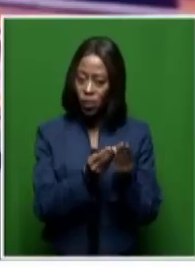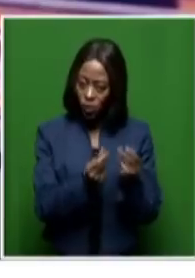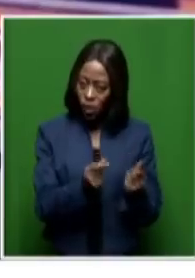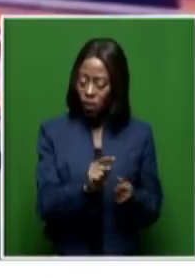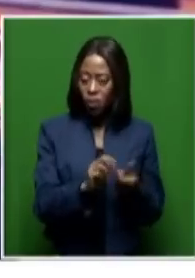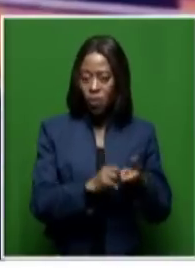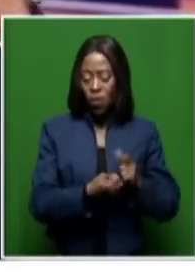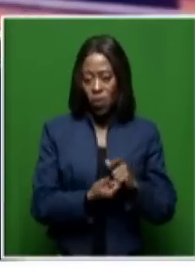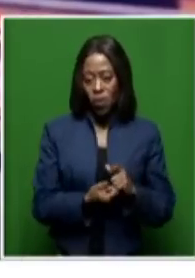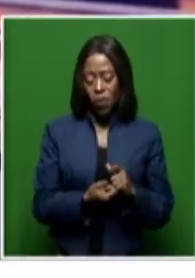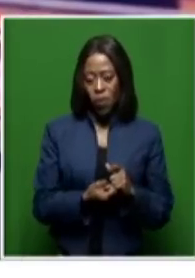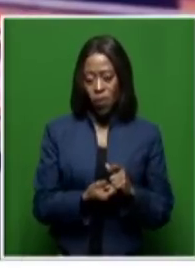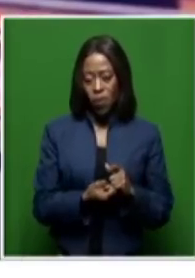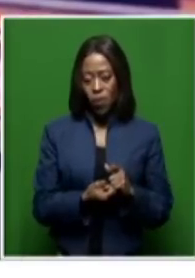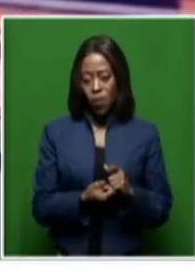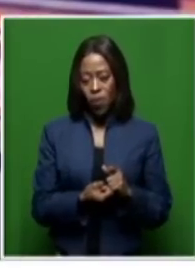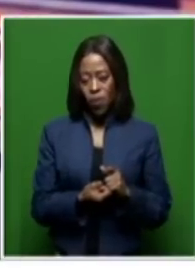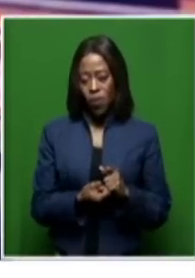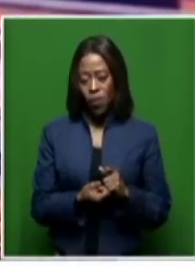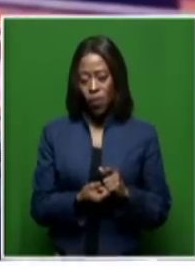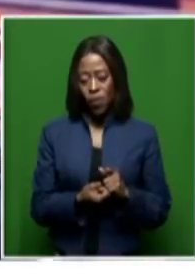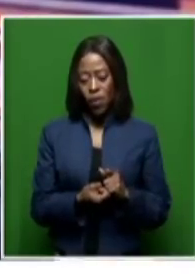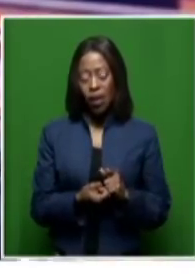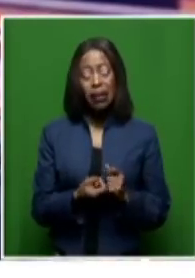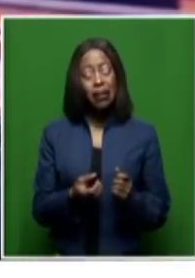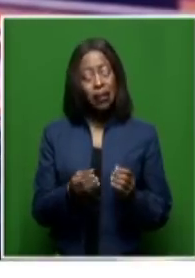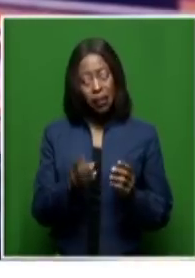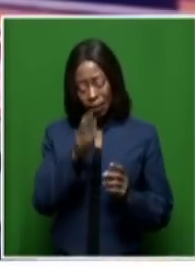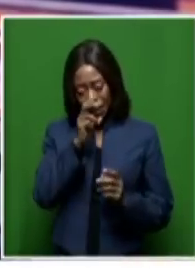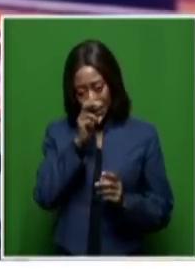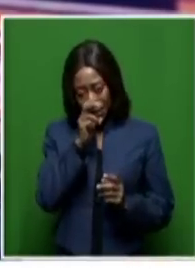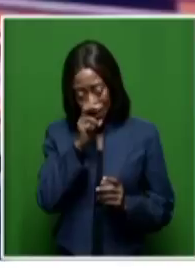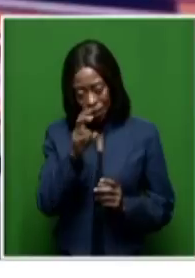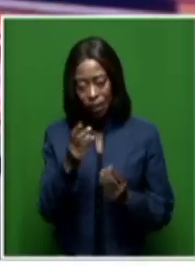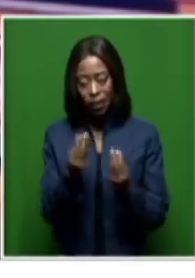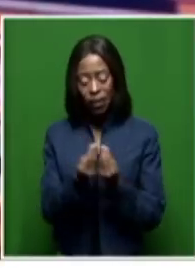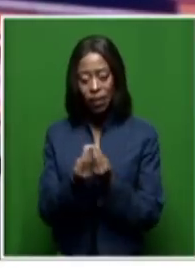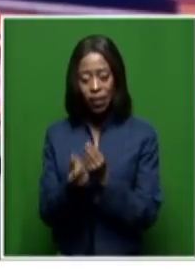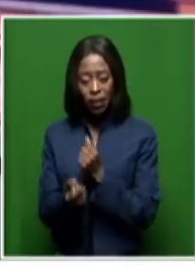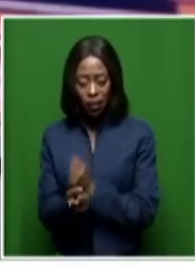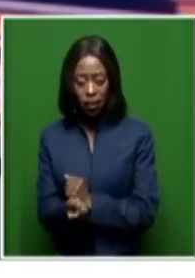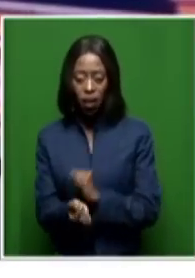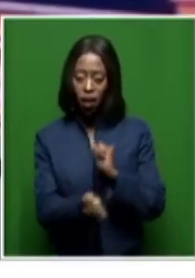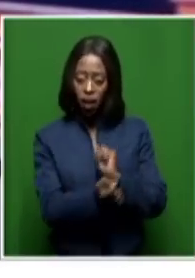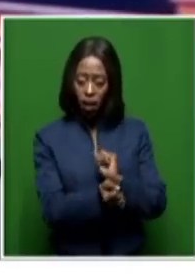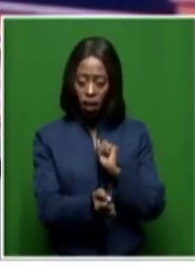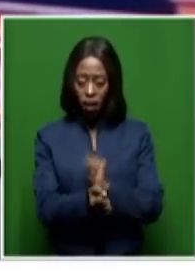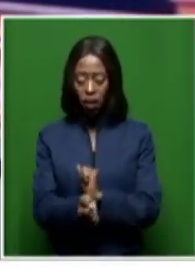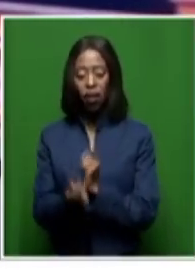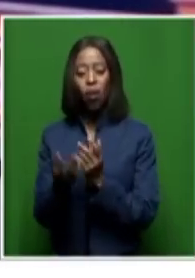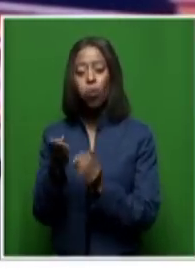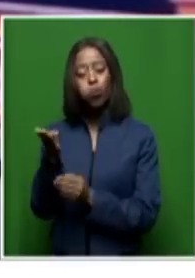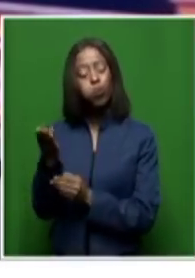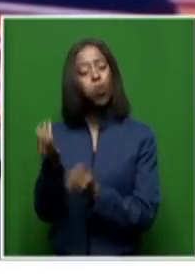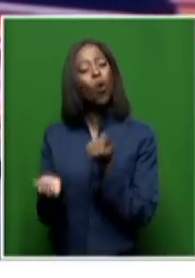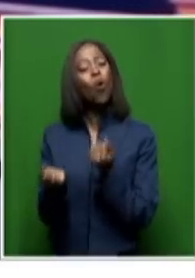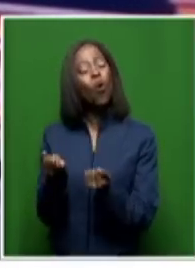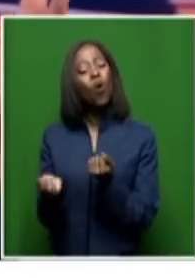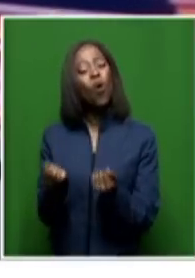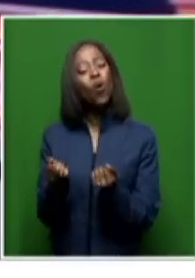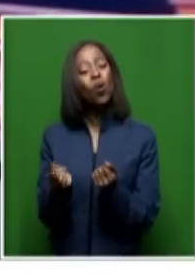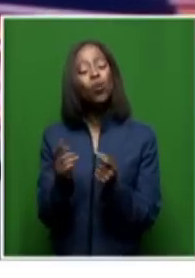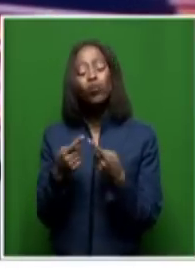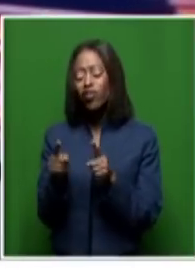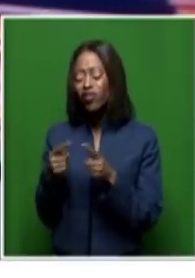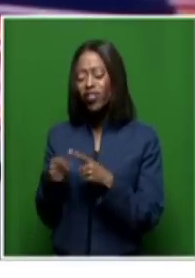have seen, not semblance, decisive action. People being arrested, high profile, they are in court on